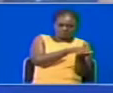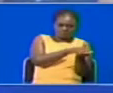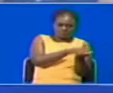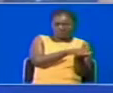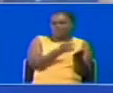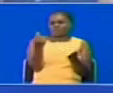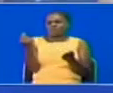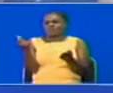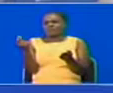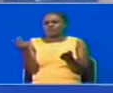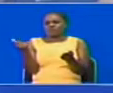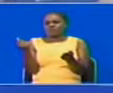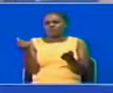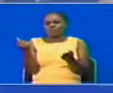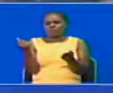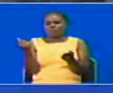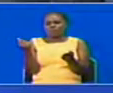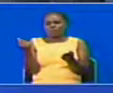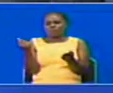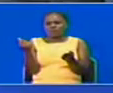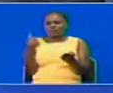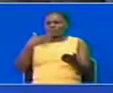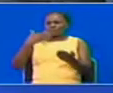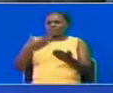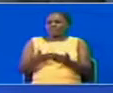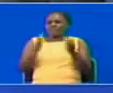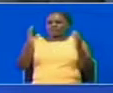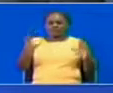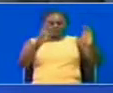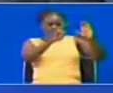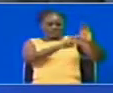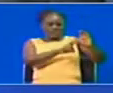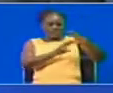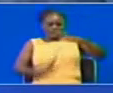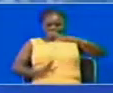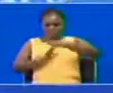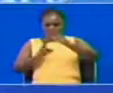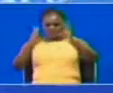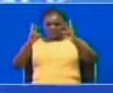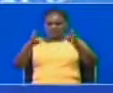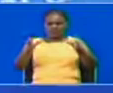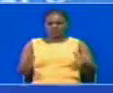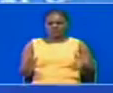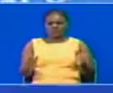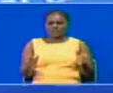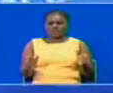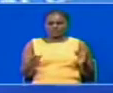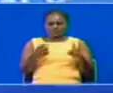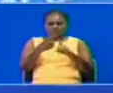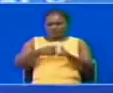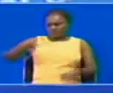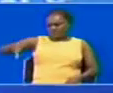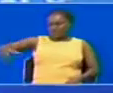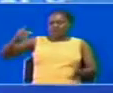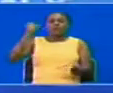with the death rate in their counties. Akisa. Amima, thank you very much for joining us. Our senior reporter there, Patrick Amimo, joining us from our City